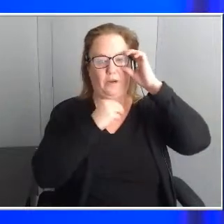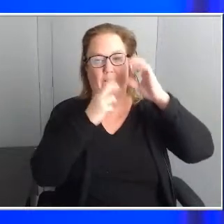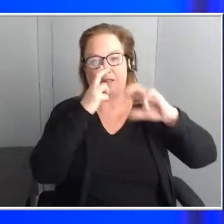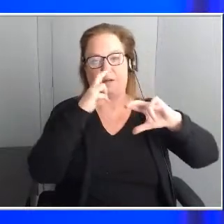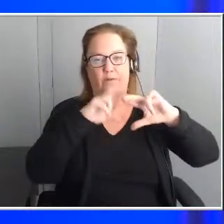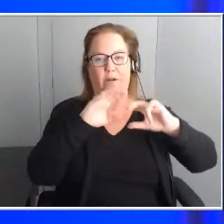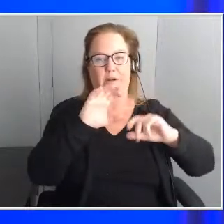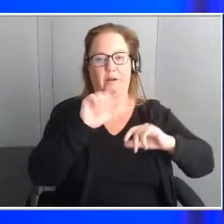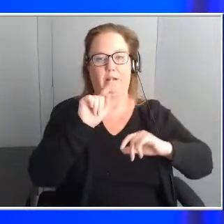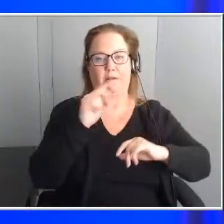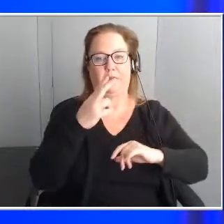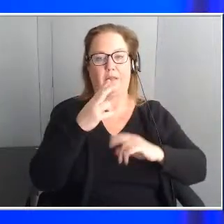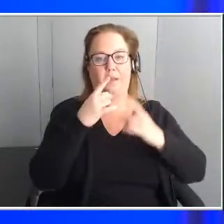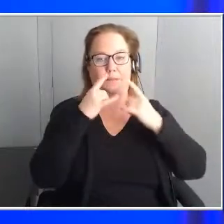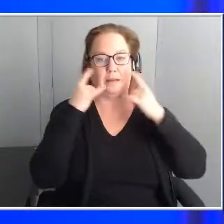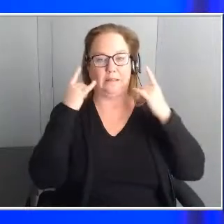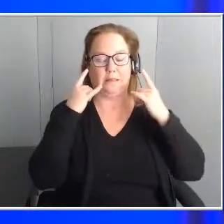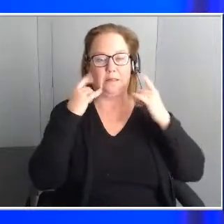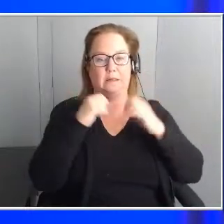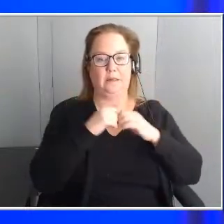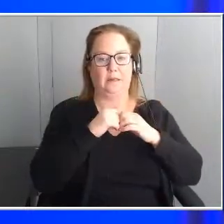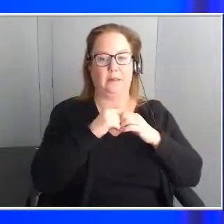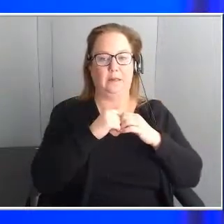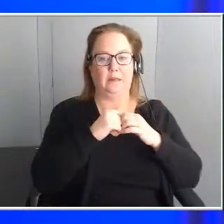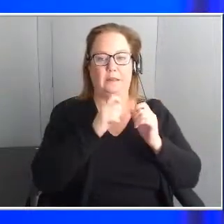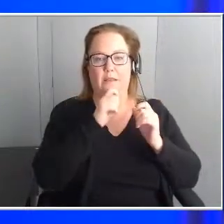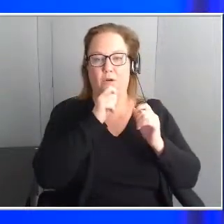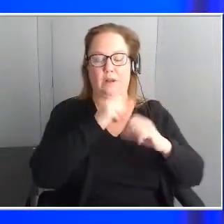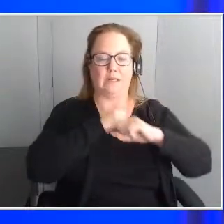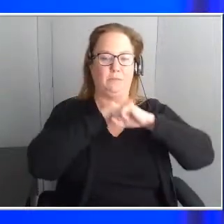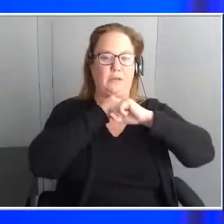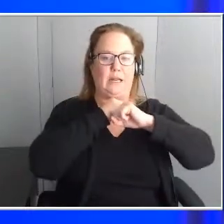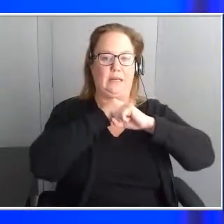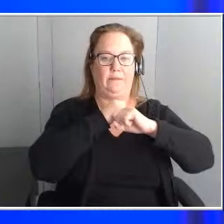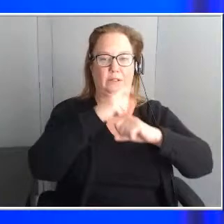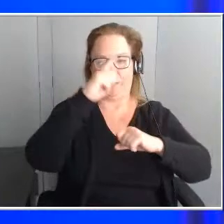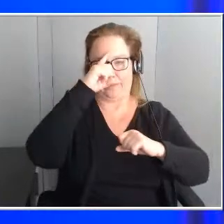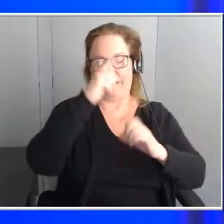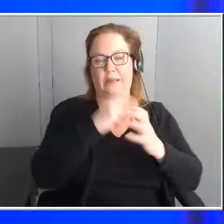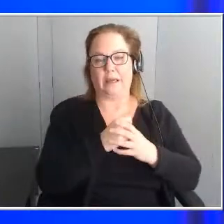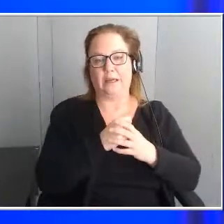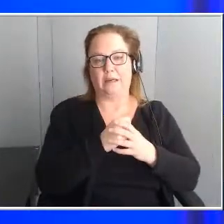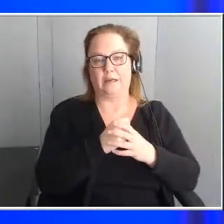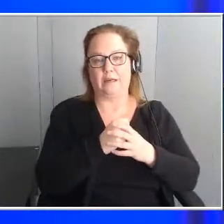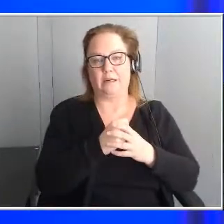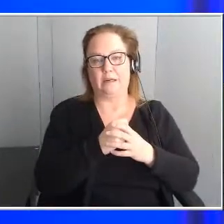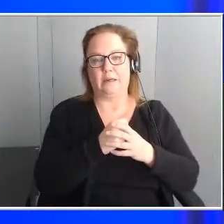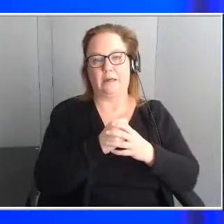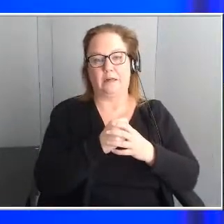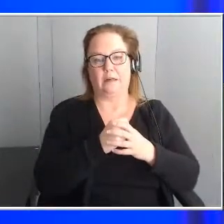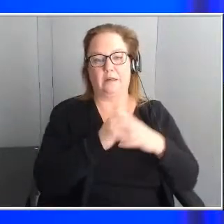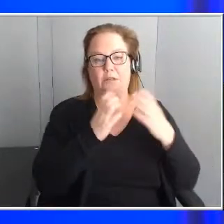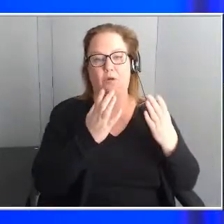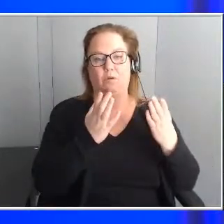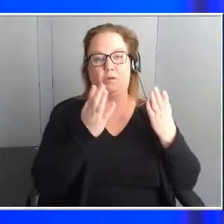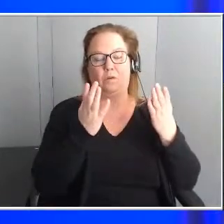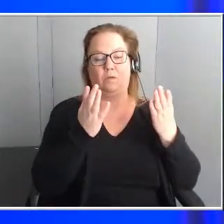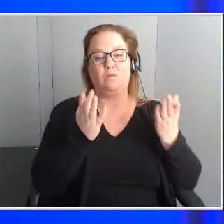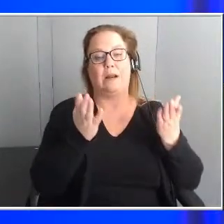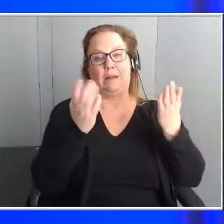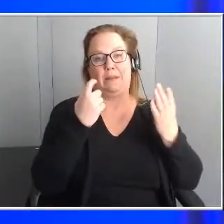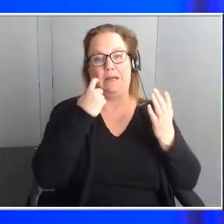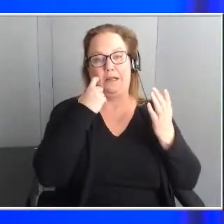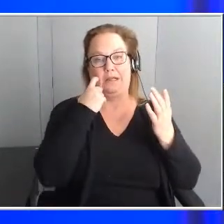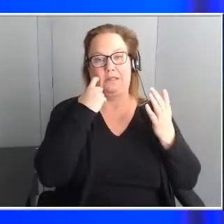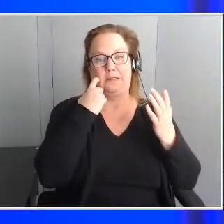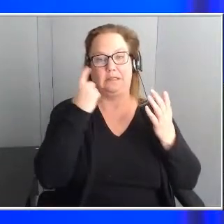masks are, they're certainly better than nothing, but they're not as protective as you might think. And so what we are recommending a lot lately, something